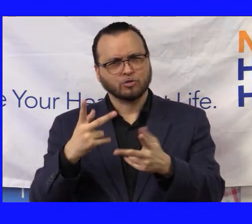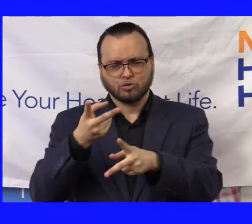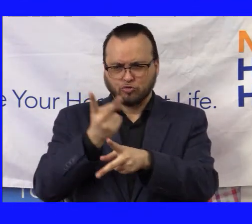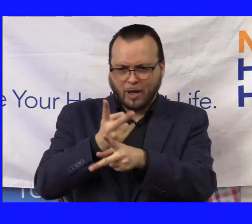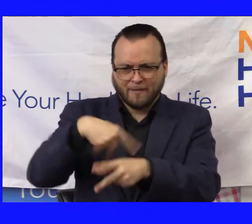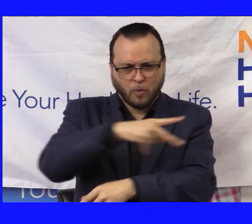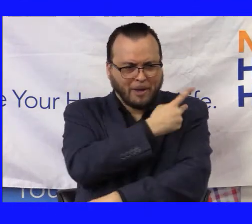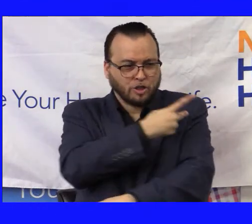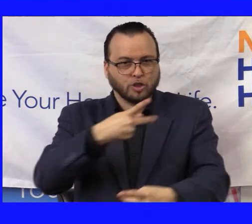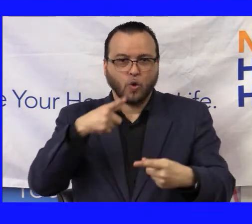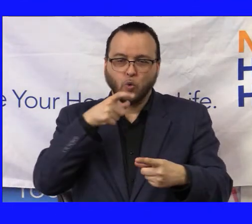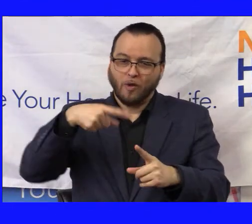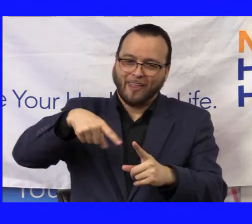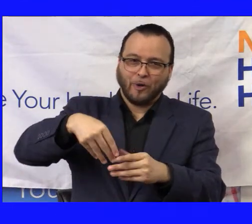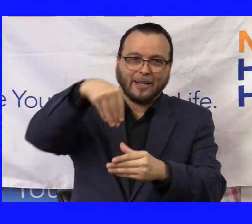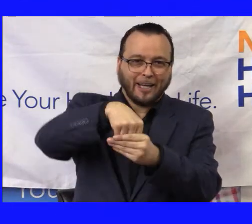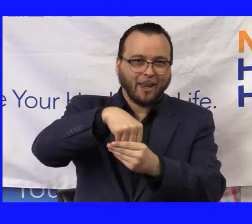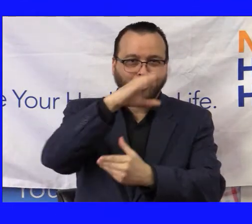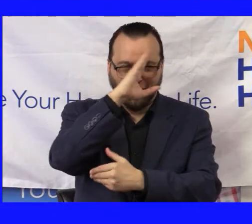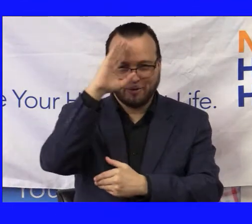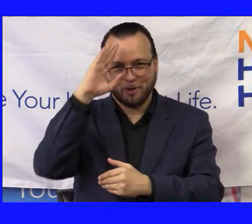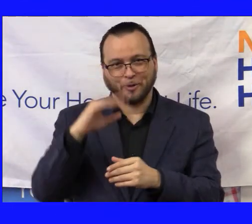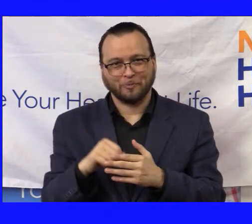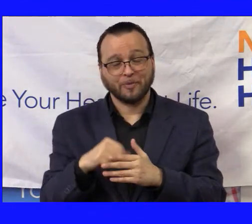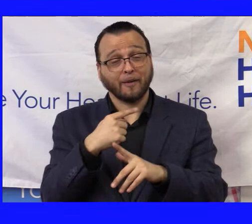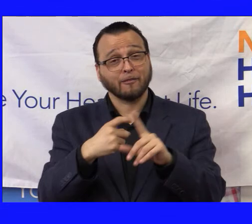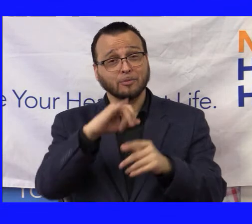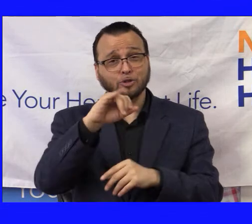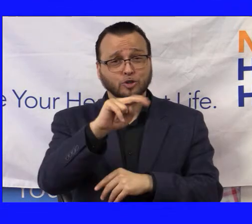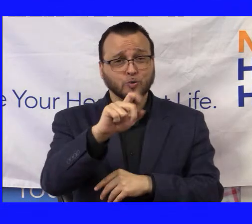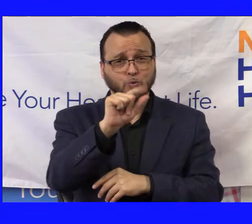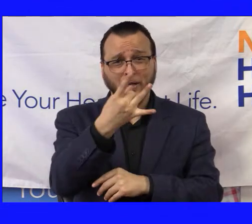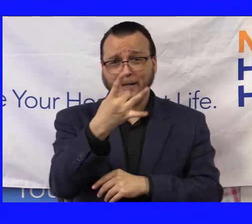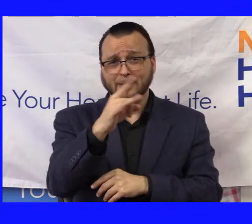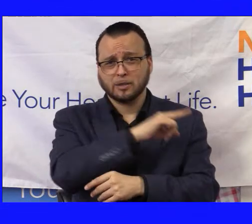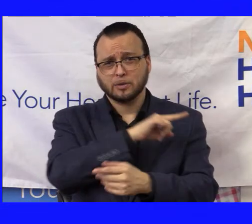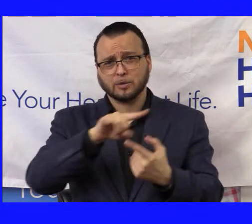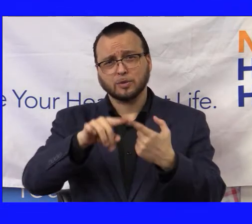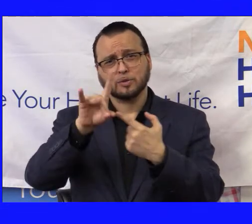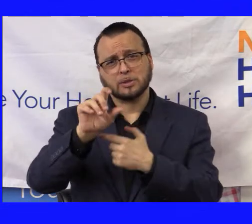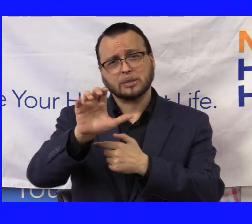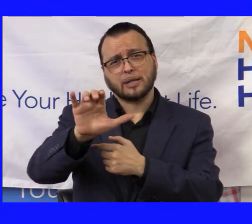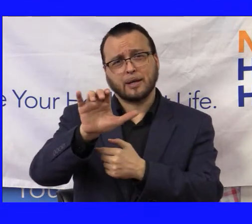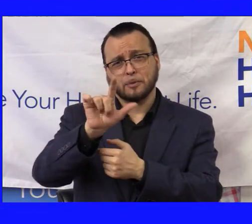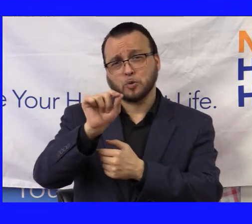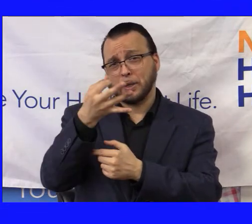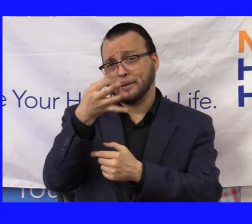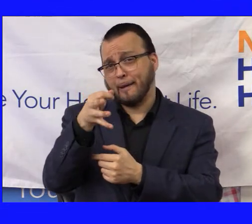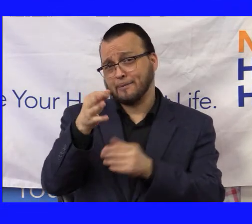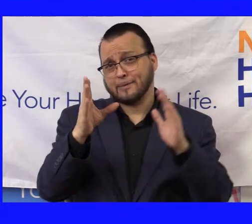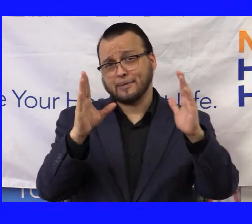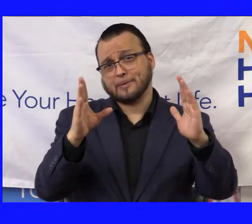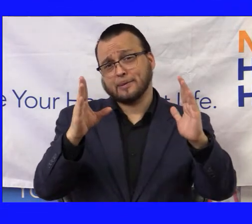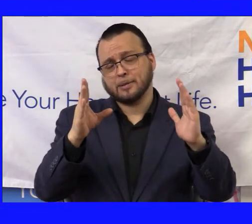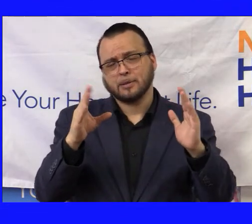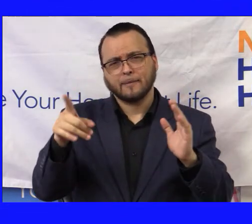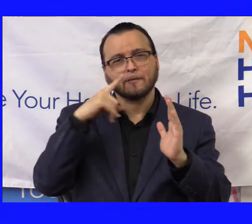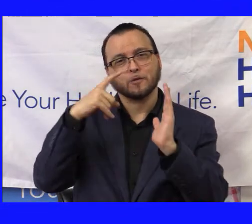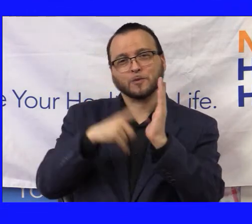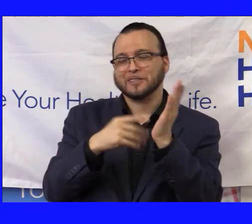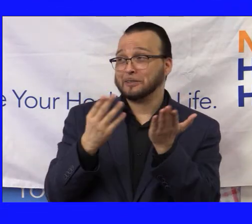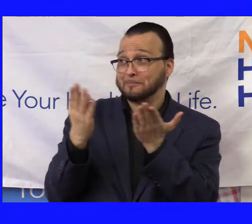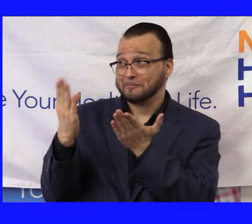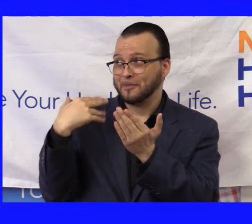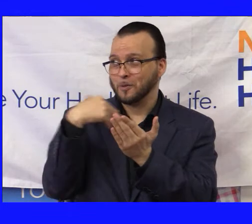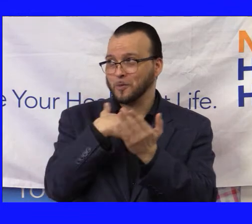hospital. From June of 2018 to December of 2019, as you can see, there was